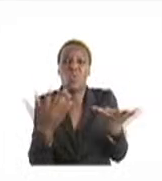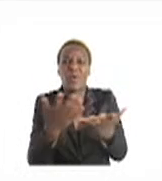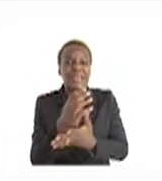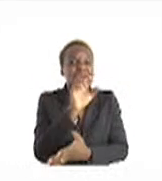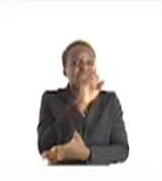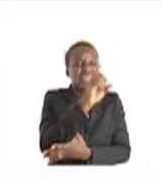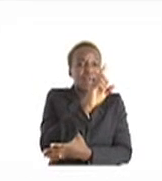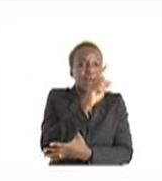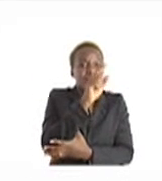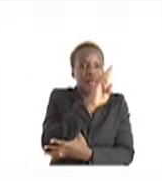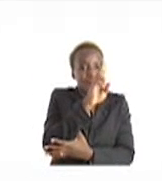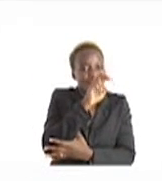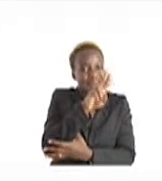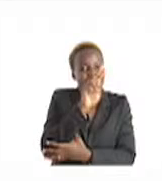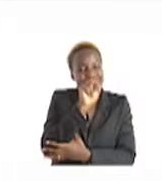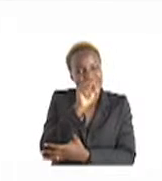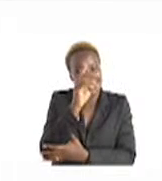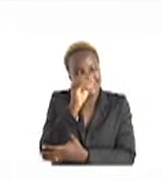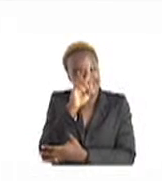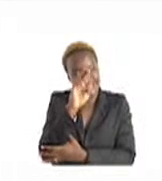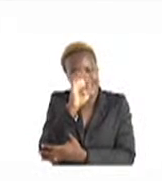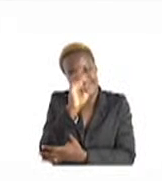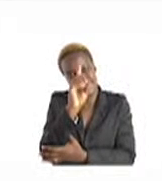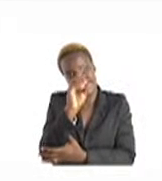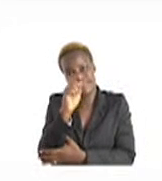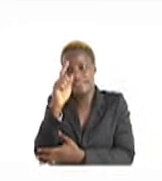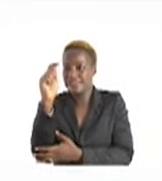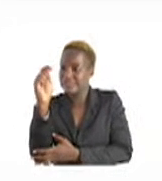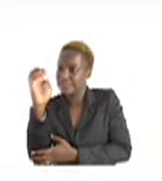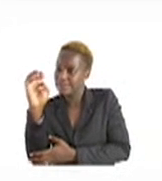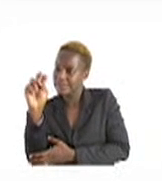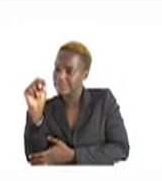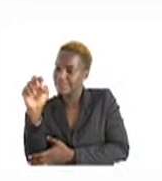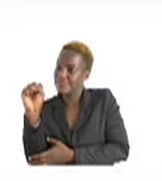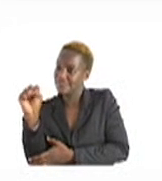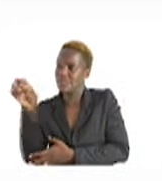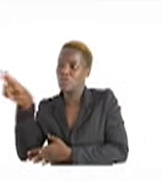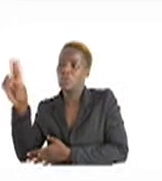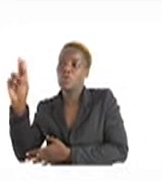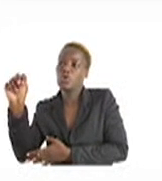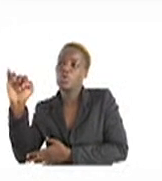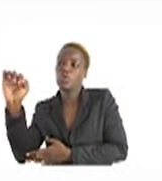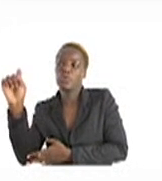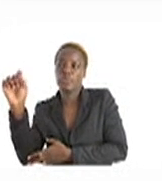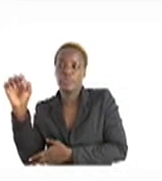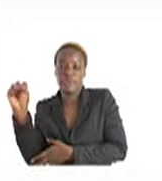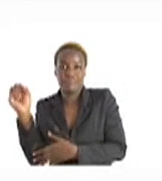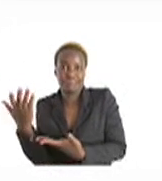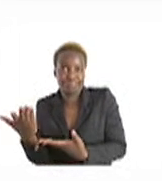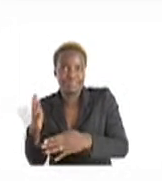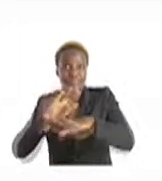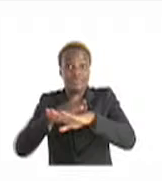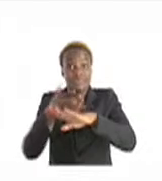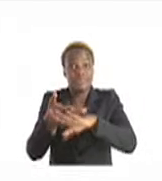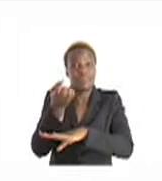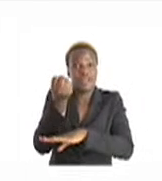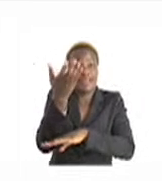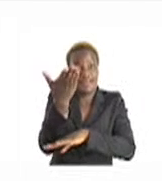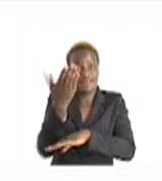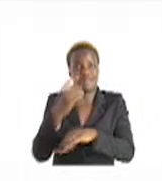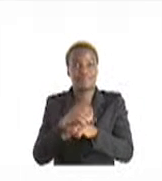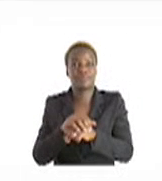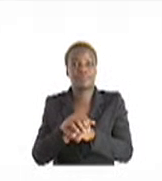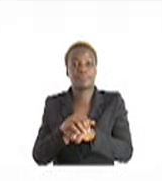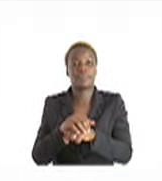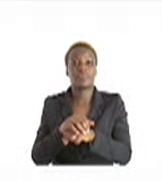have the hundreds, the tens, and the units. For example, you have been given an example there. Look at